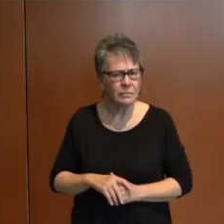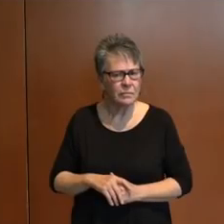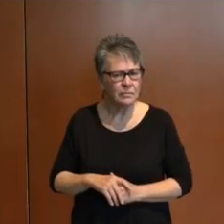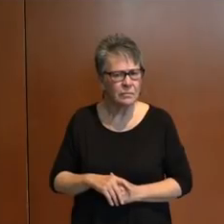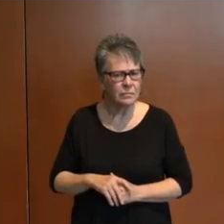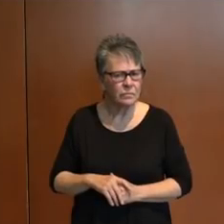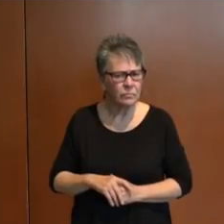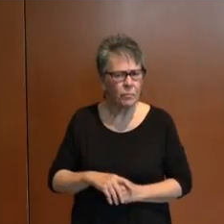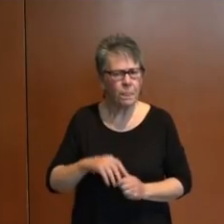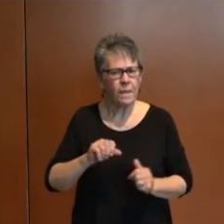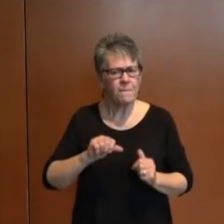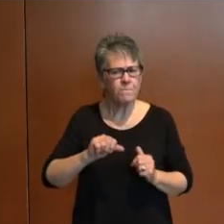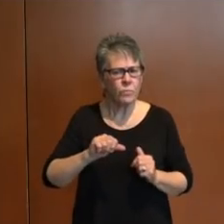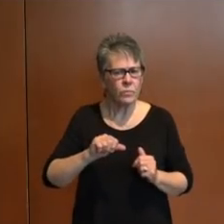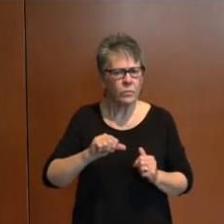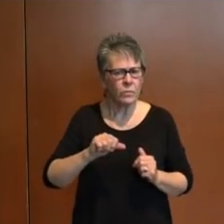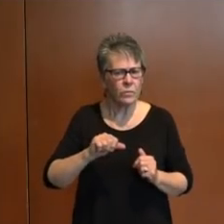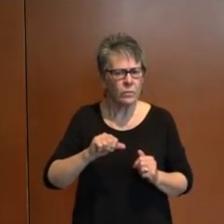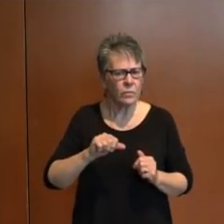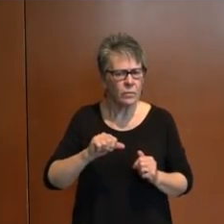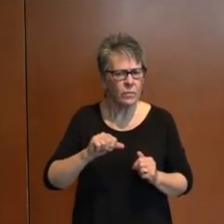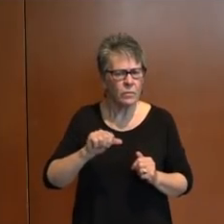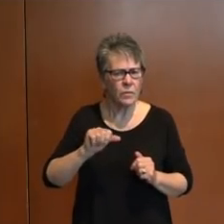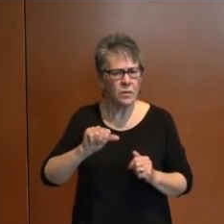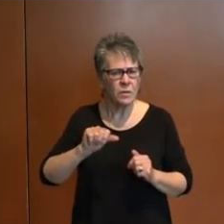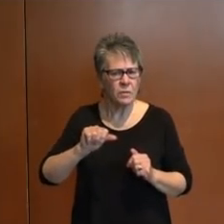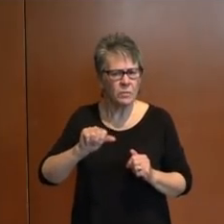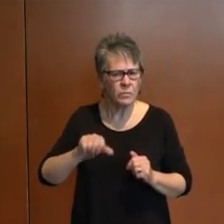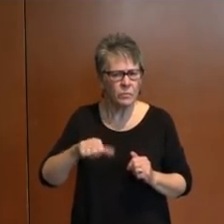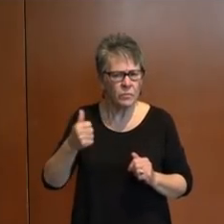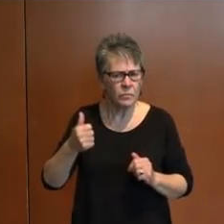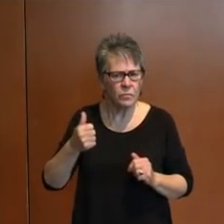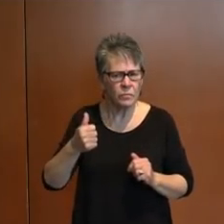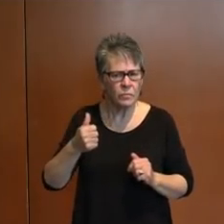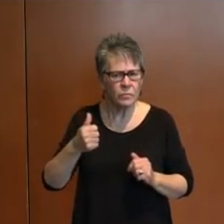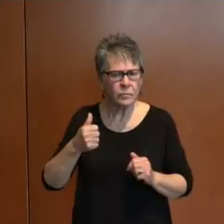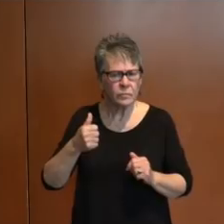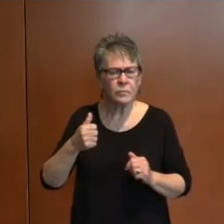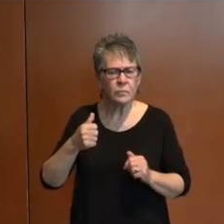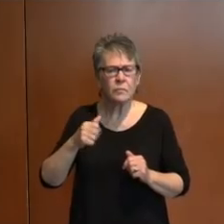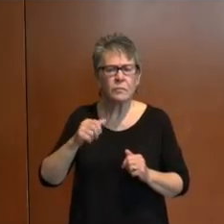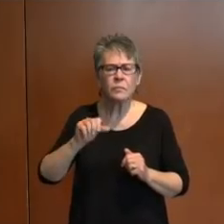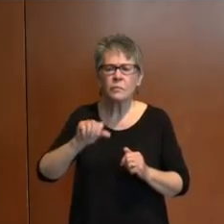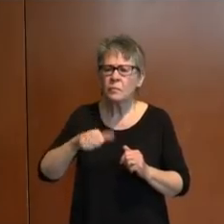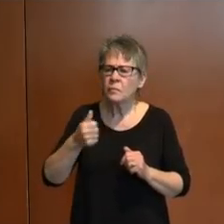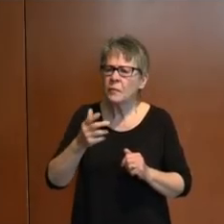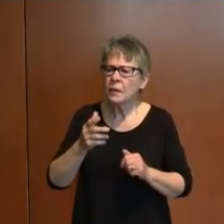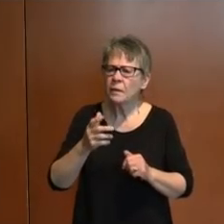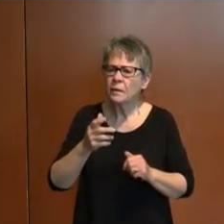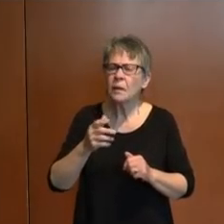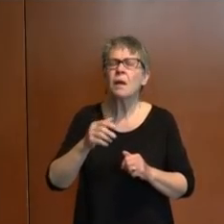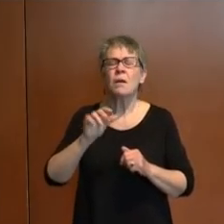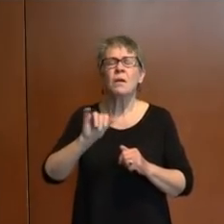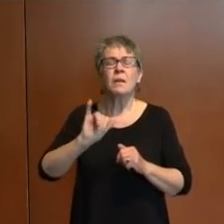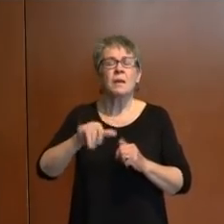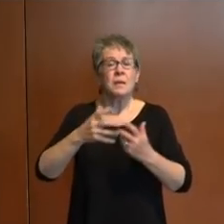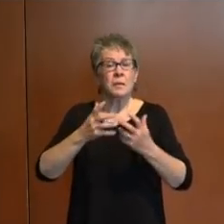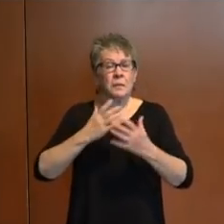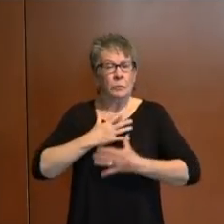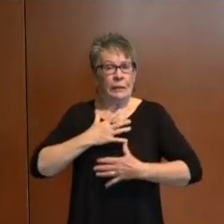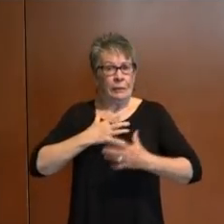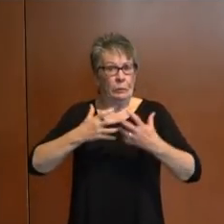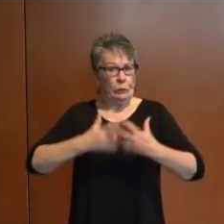ventilators? And when do you expect them to arrive? Any thoughts on extending